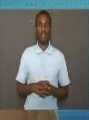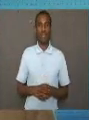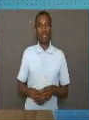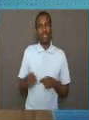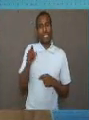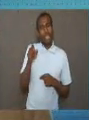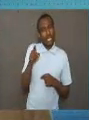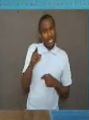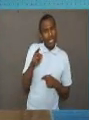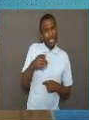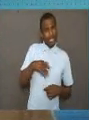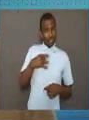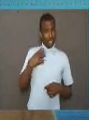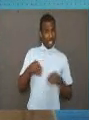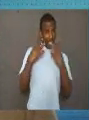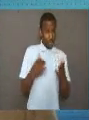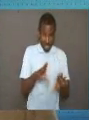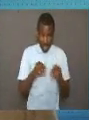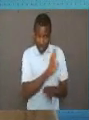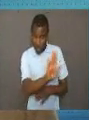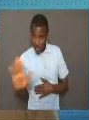Does this make sense, students?